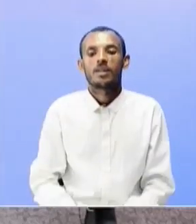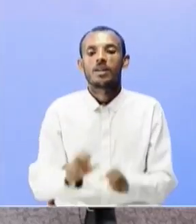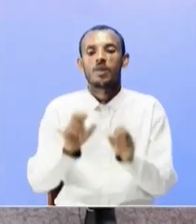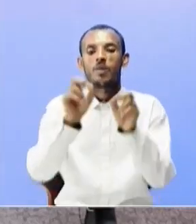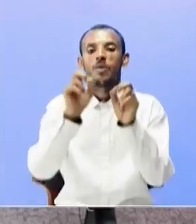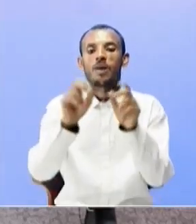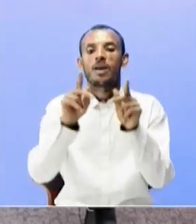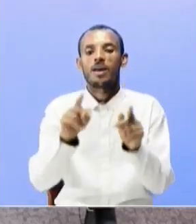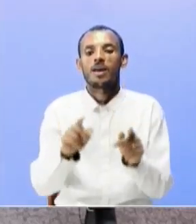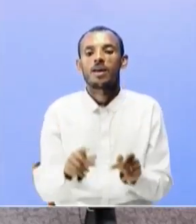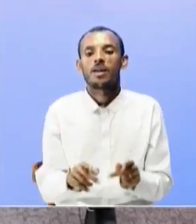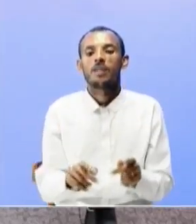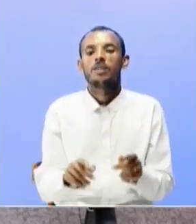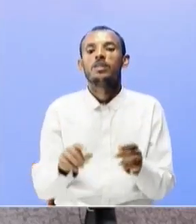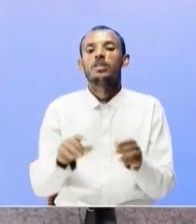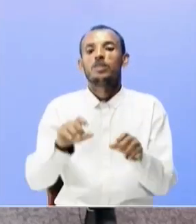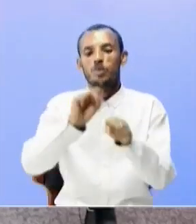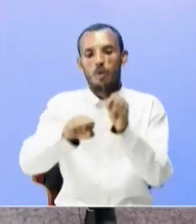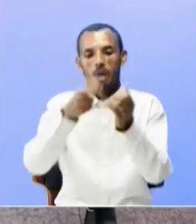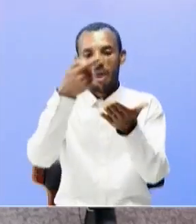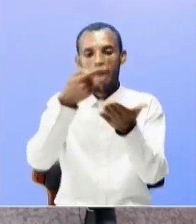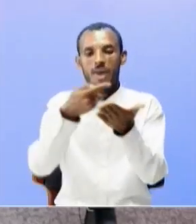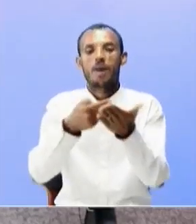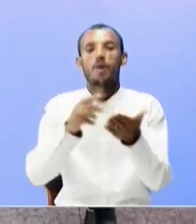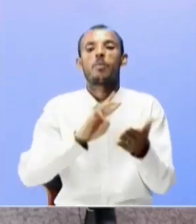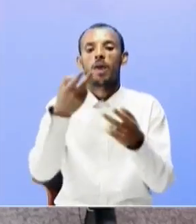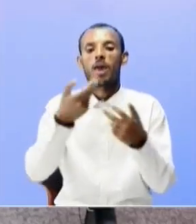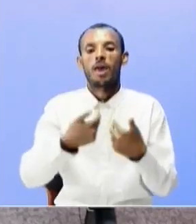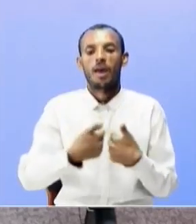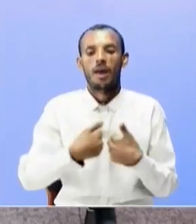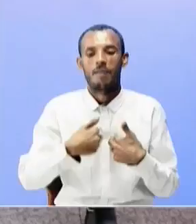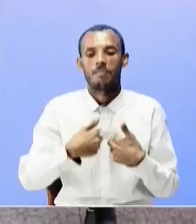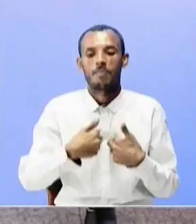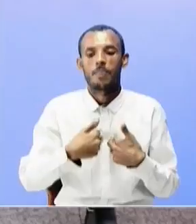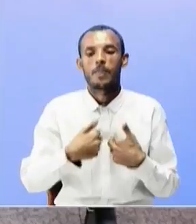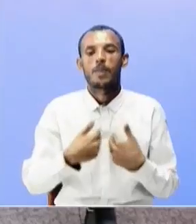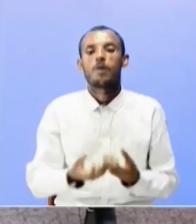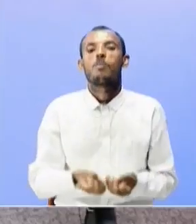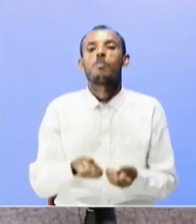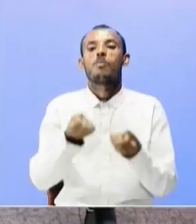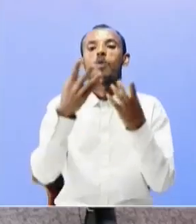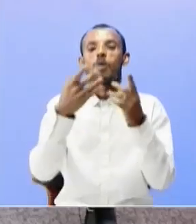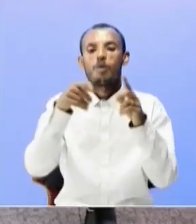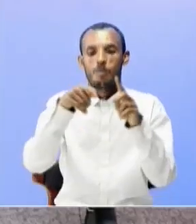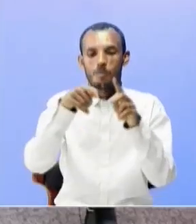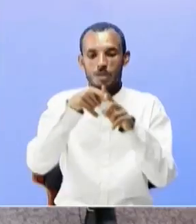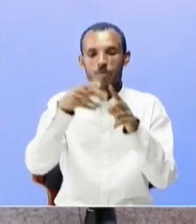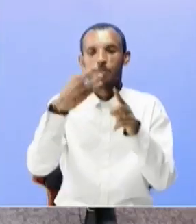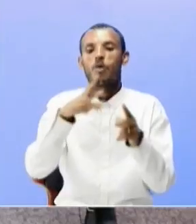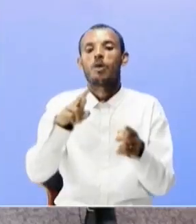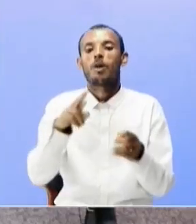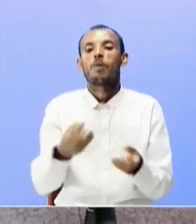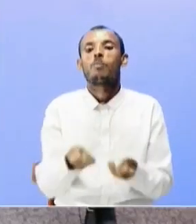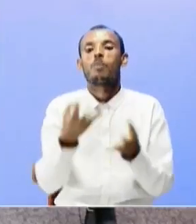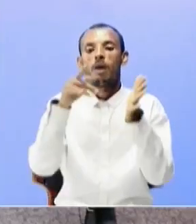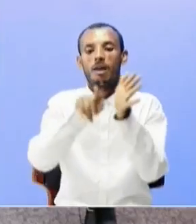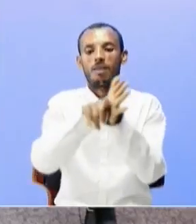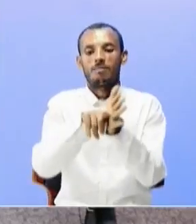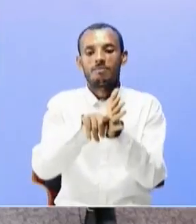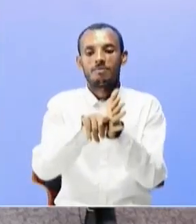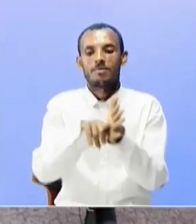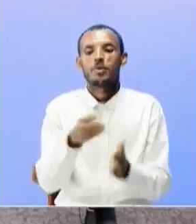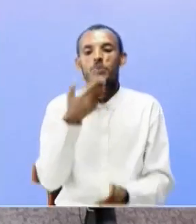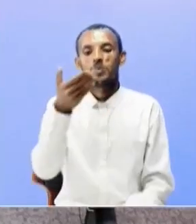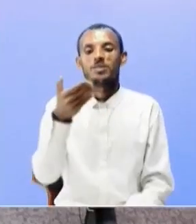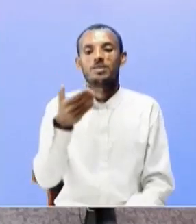Okay. So here, we have more positives or more negatives?